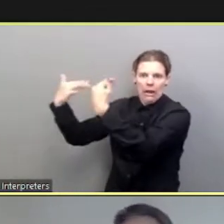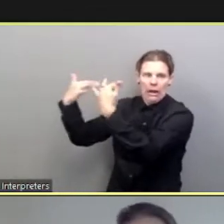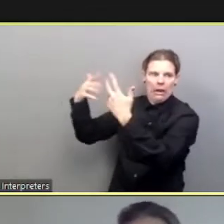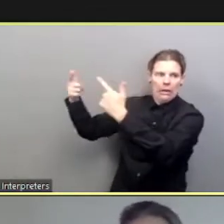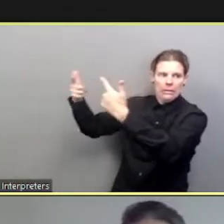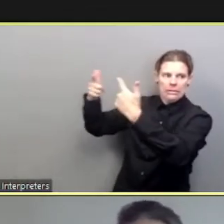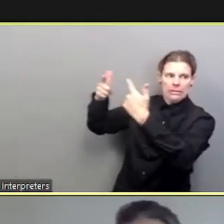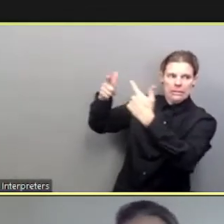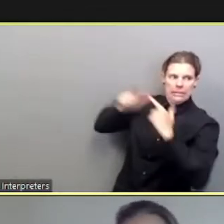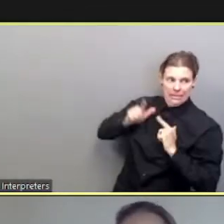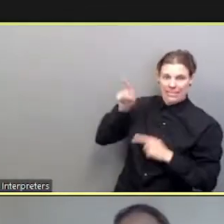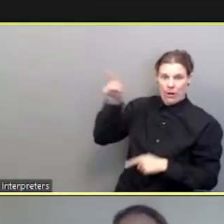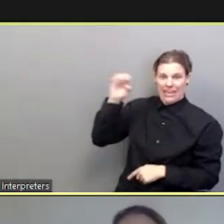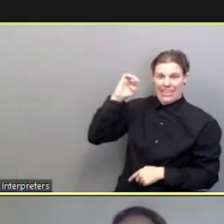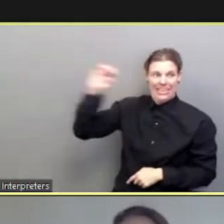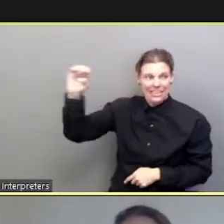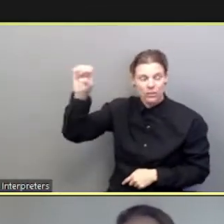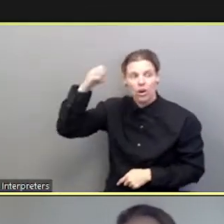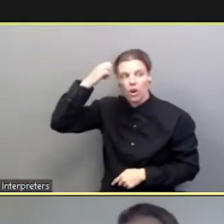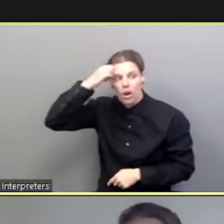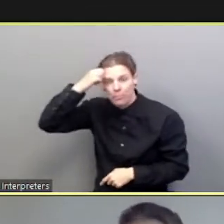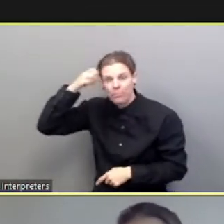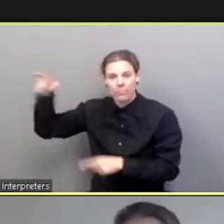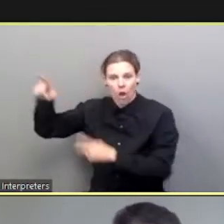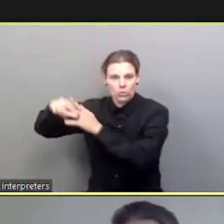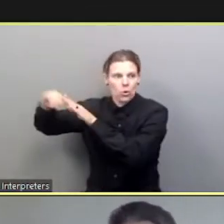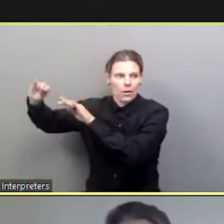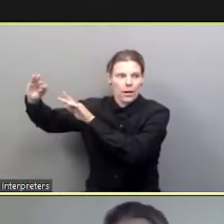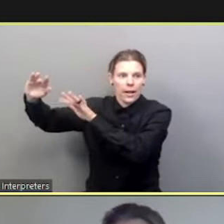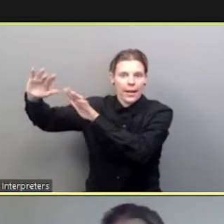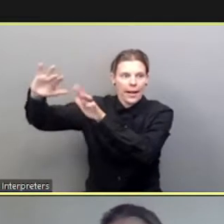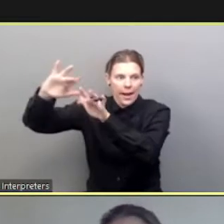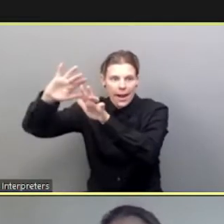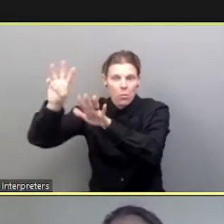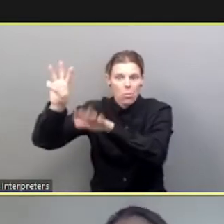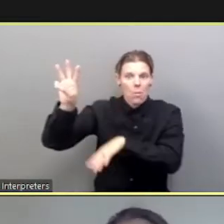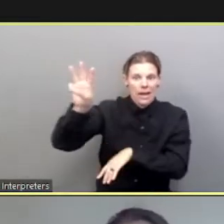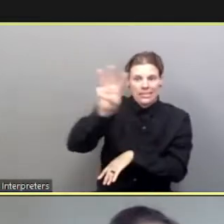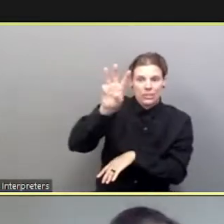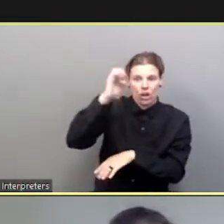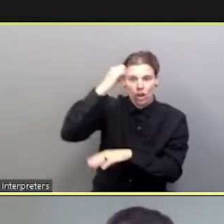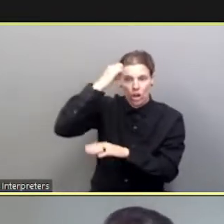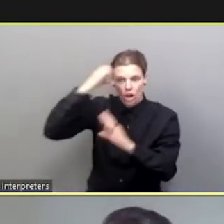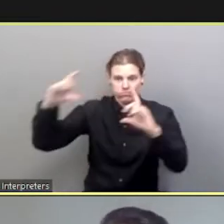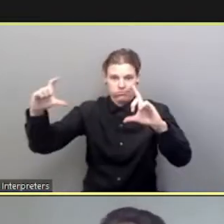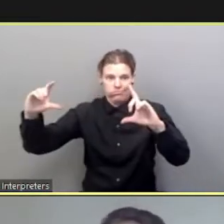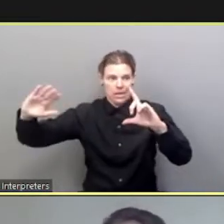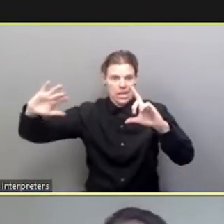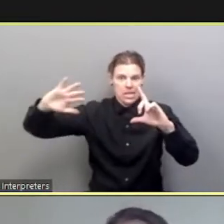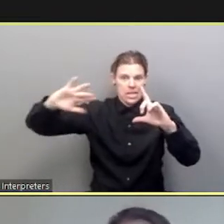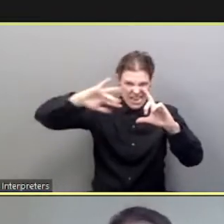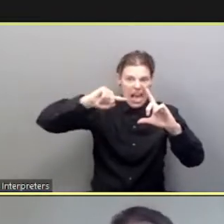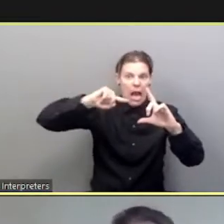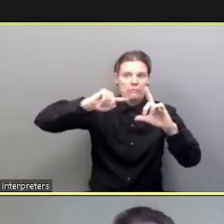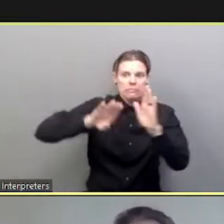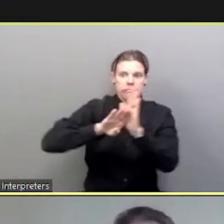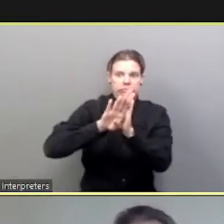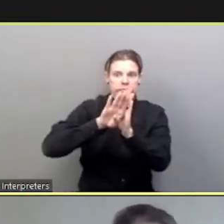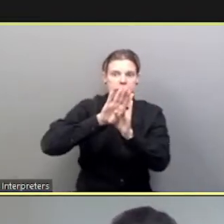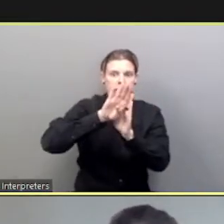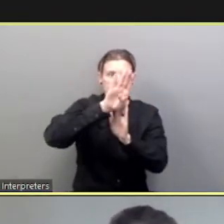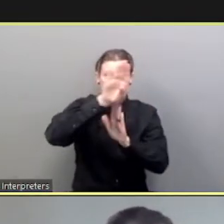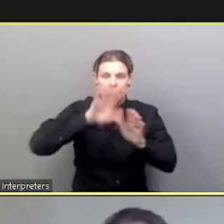in Western Europe with surging case rates right now, places with really high